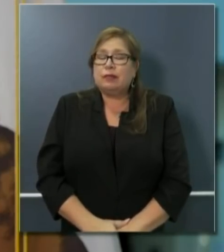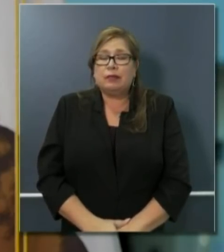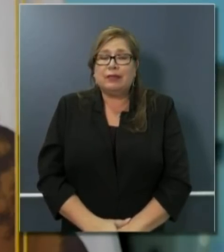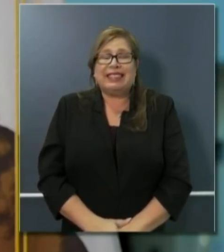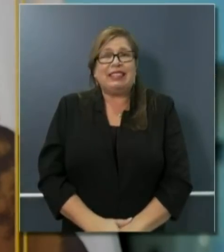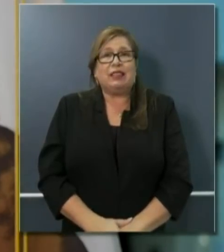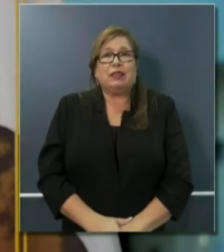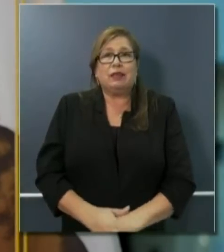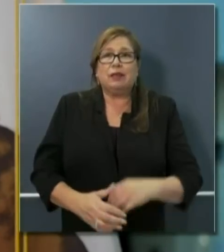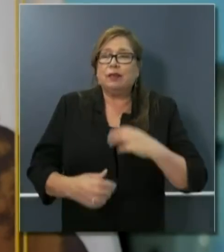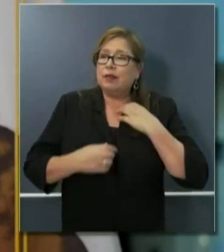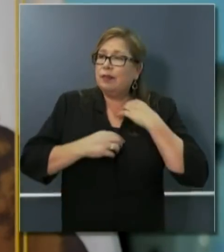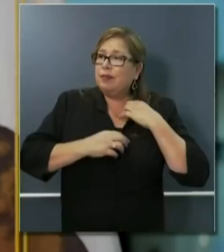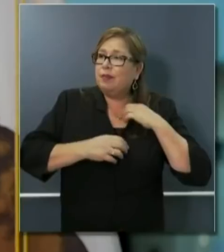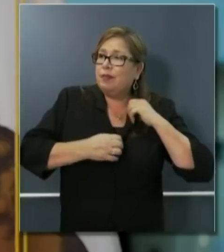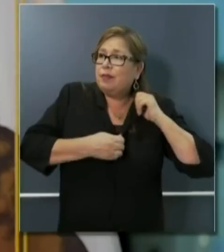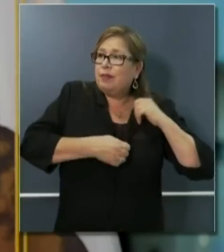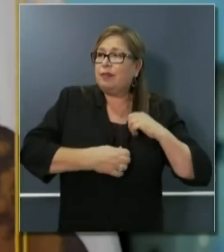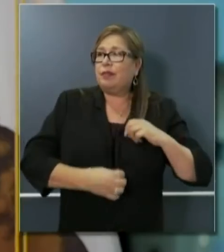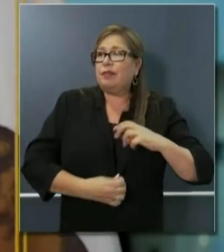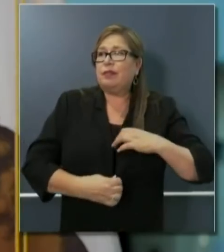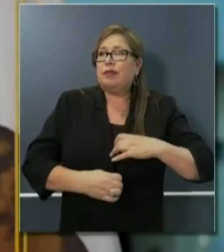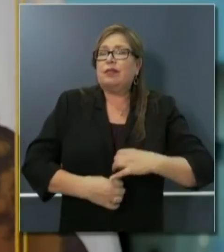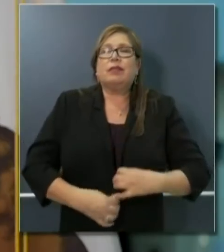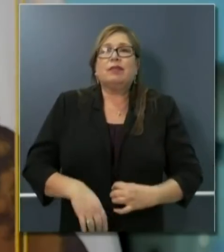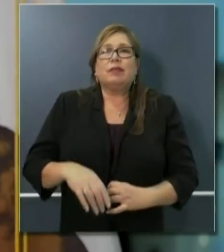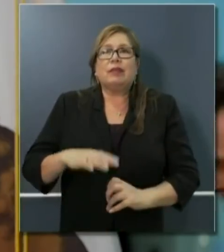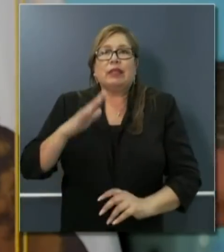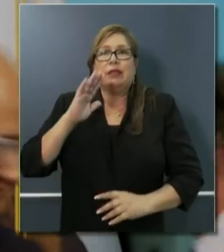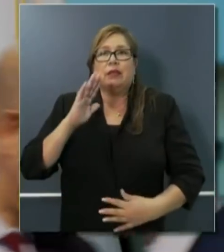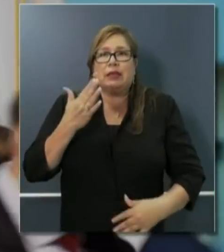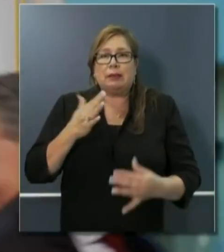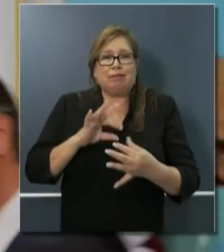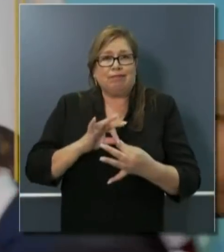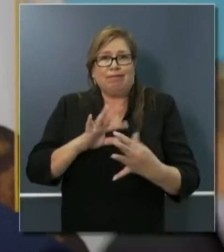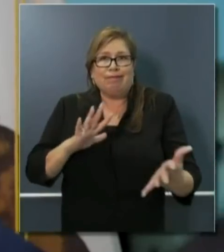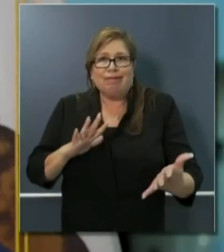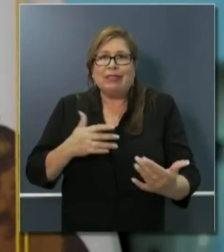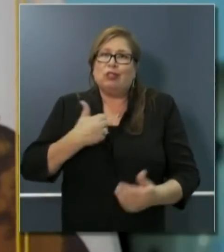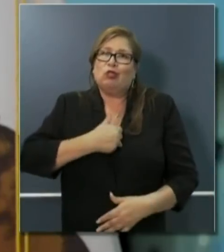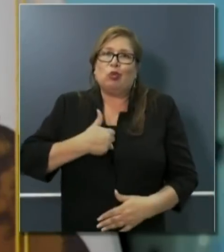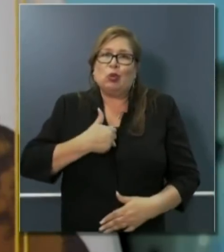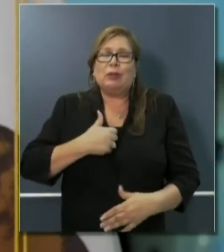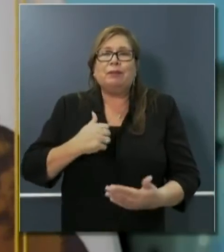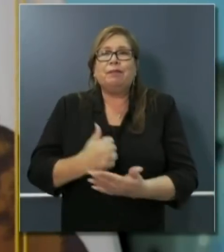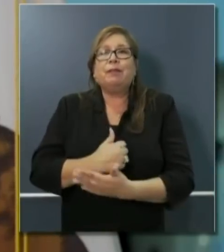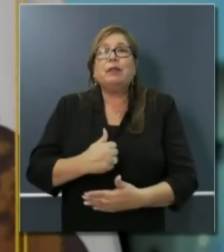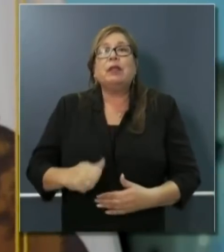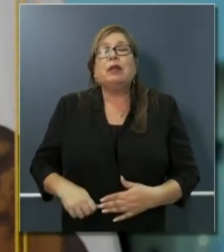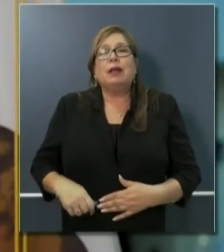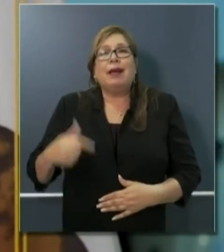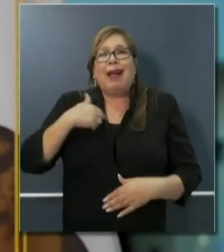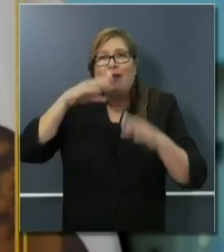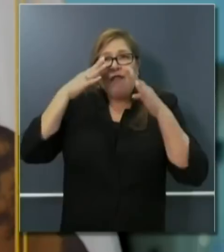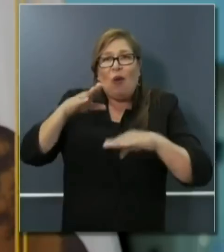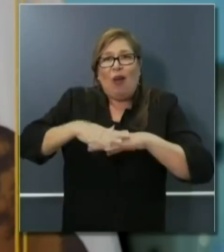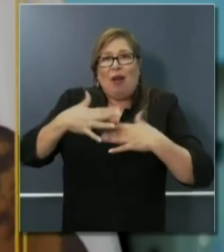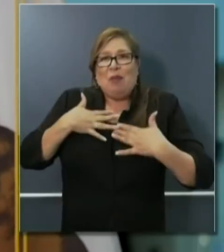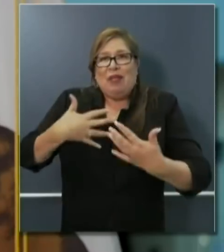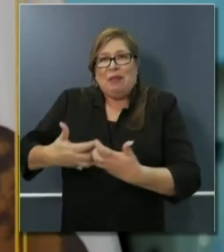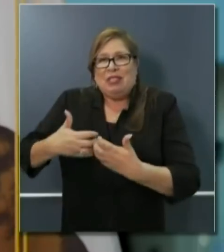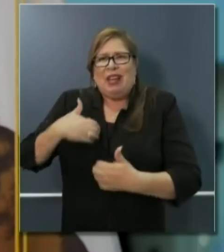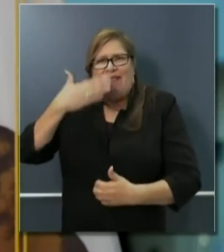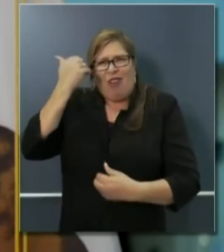We may have lost. Well, we'll answer it next time. There we go. Yeah. Forgive me. I got focused on the ventilators. Let me